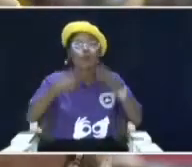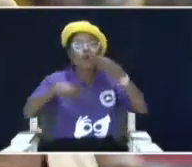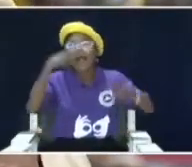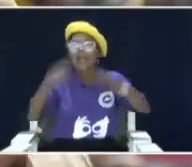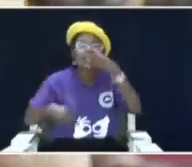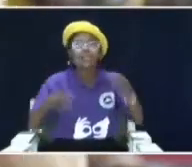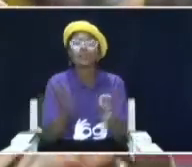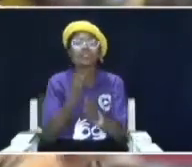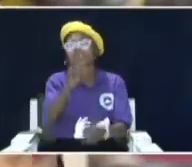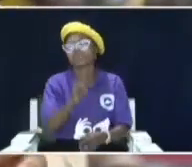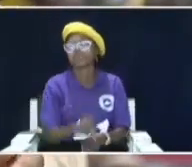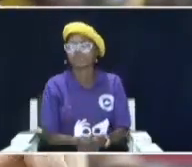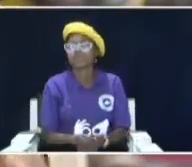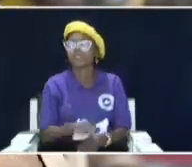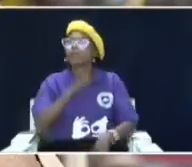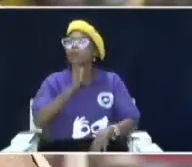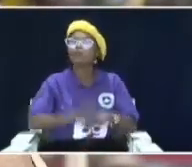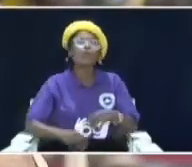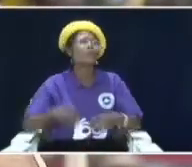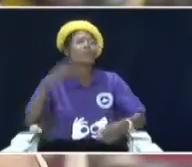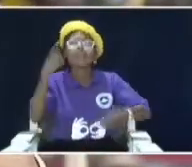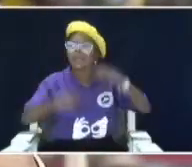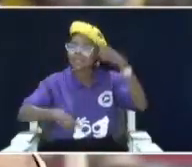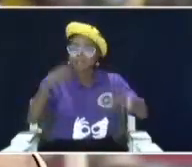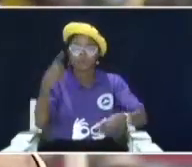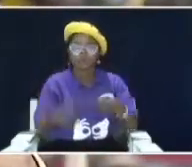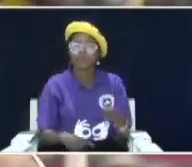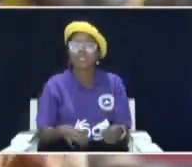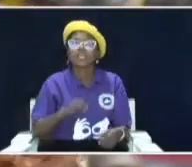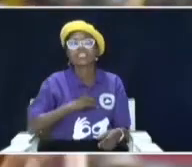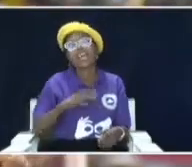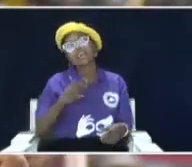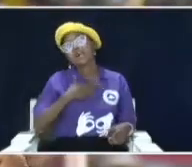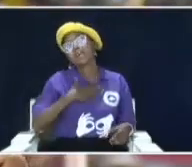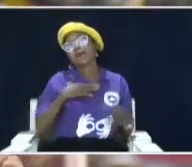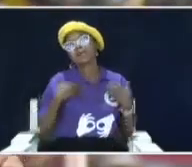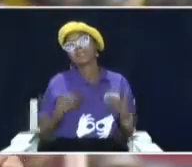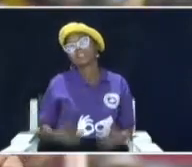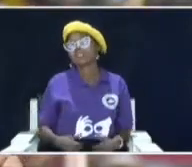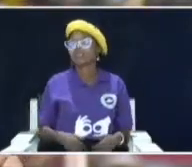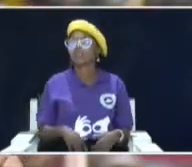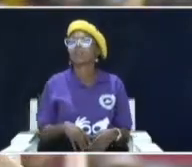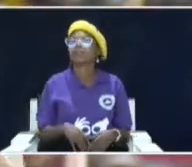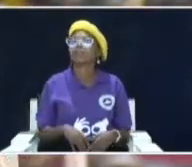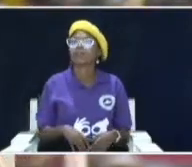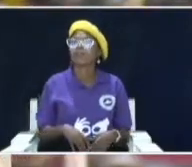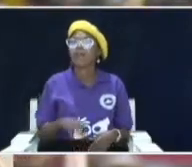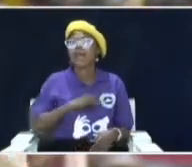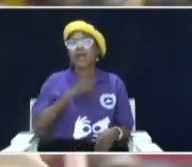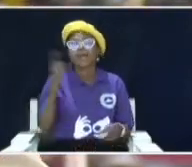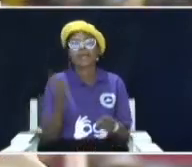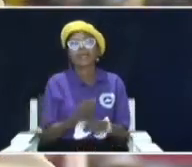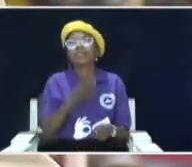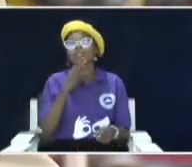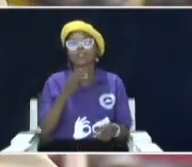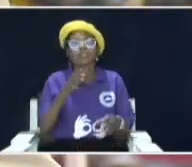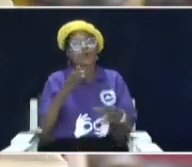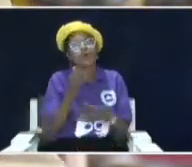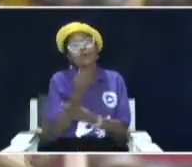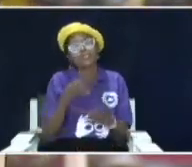Don't fornicate. No argument. You don't tell him, my body can't stop. I can't just hold it, Lord. You